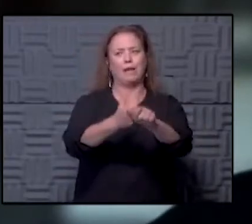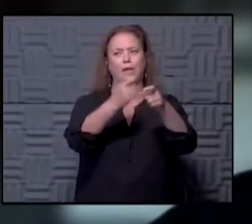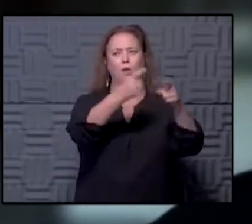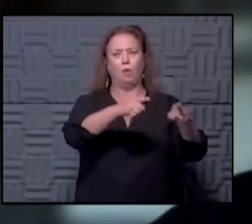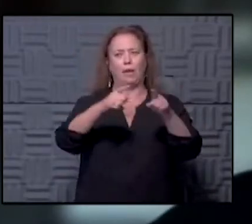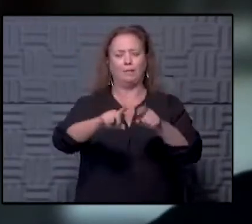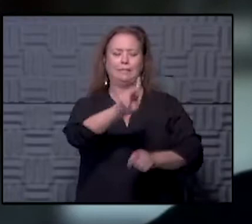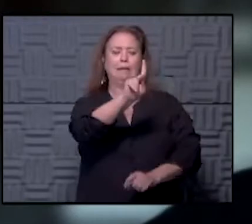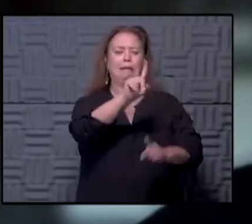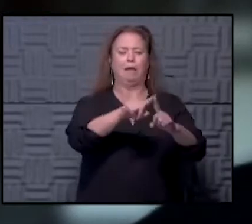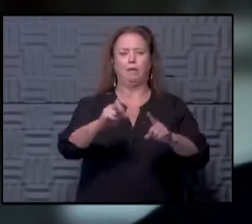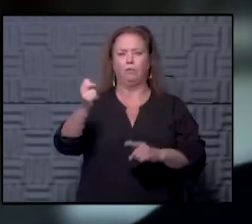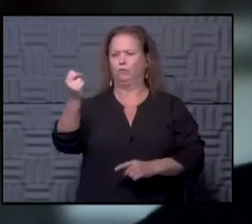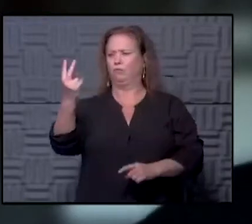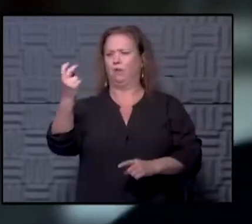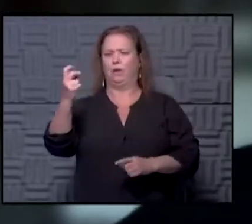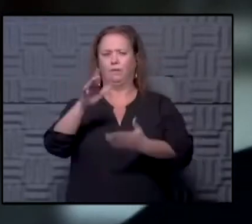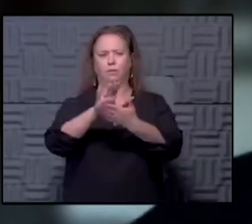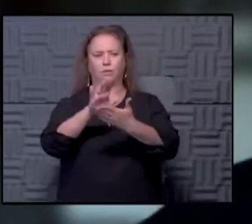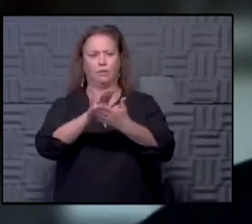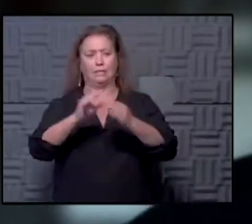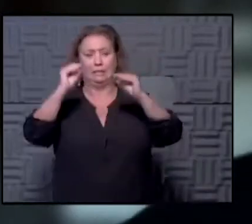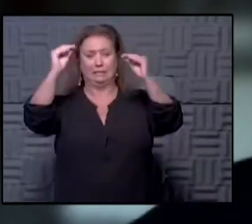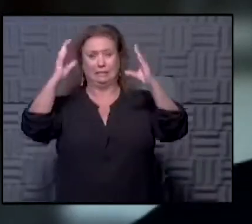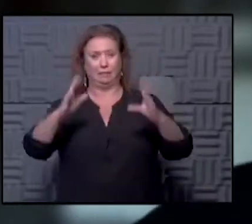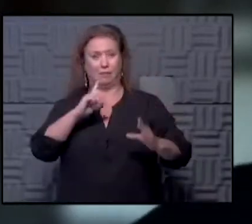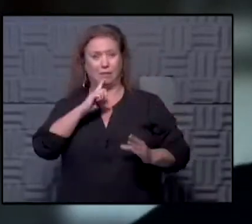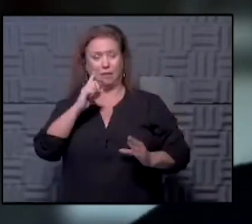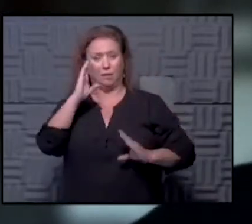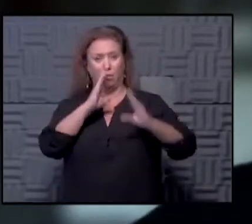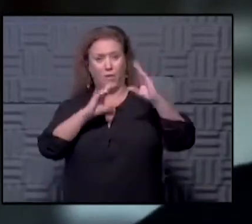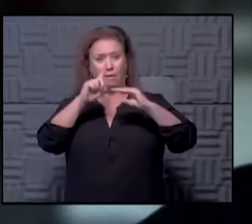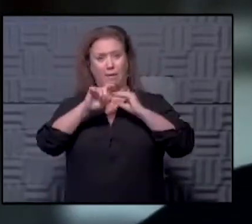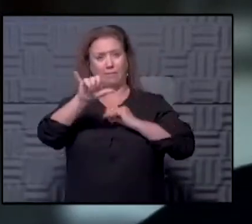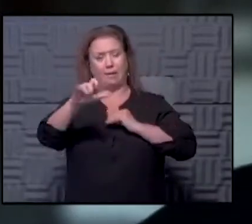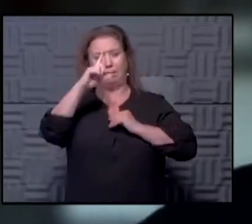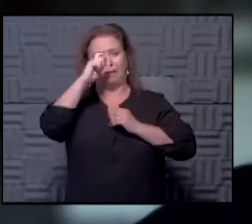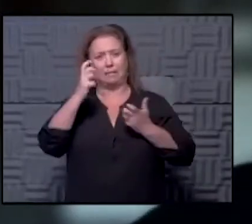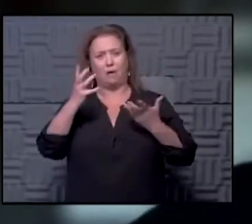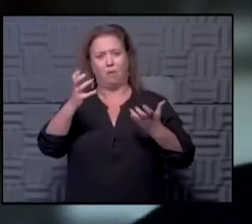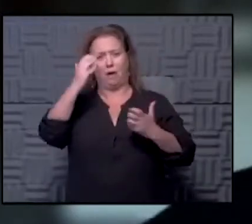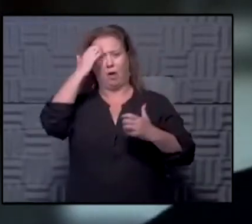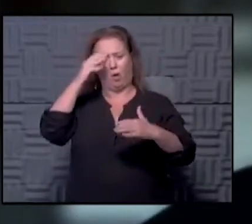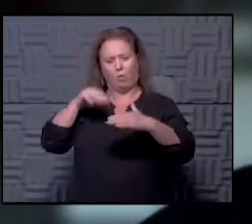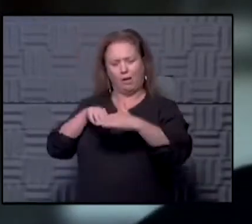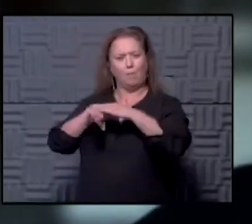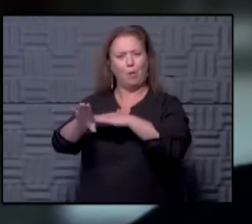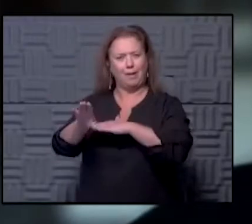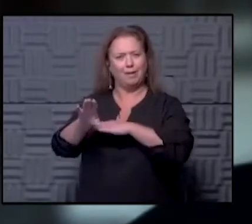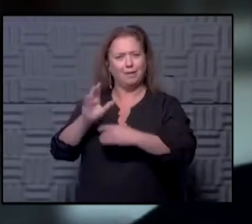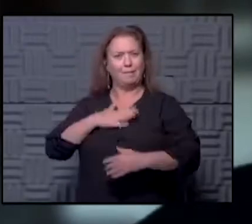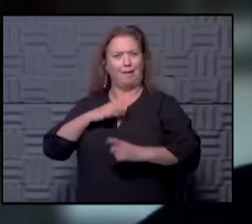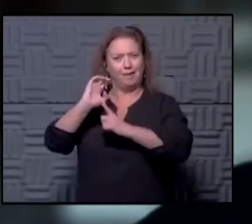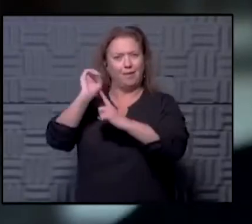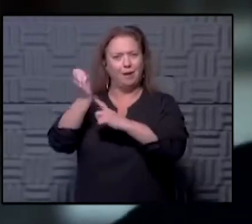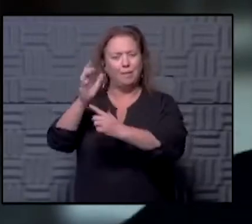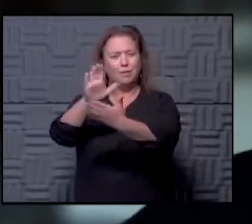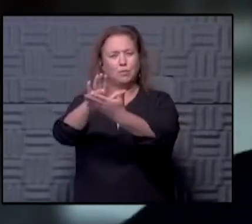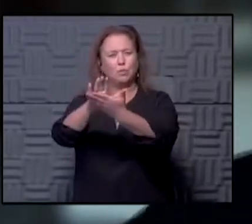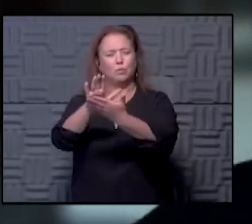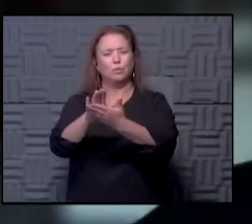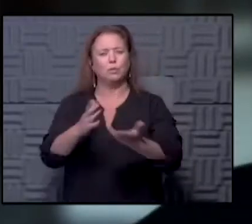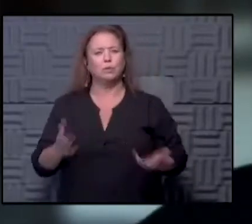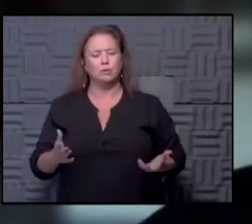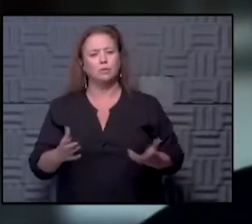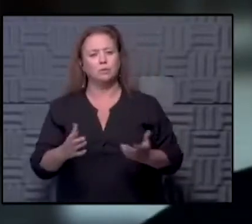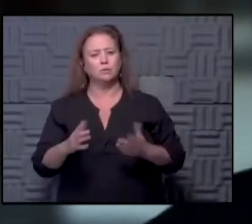in K through 12 schools, which as a teacher I was a little worried about, because I kind of want to know what I'm going into. And so I